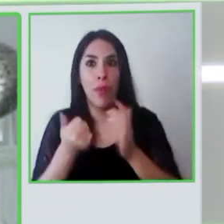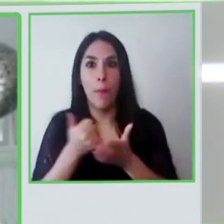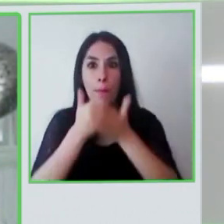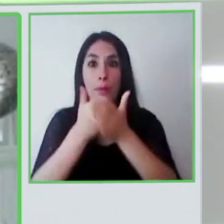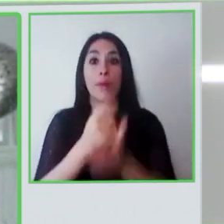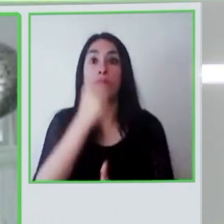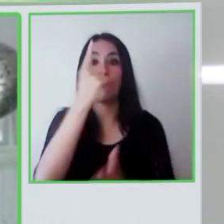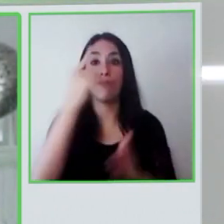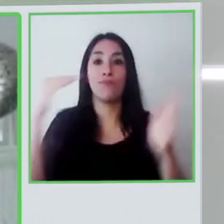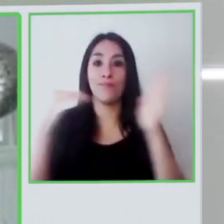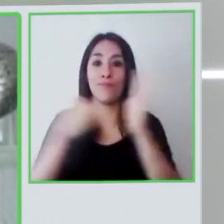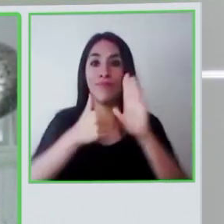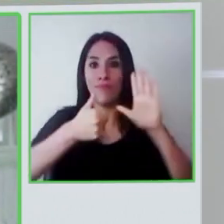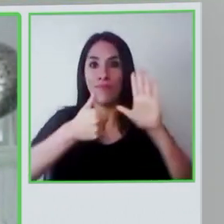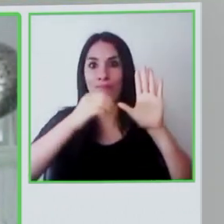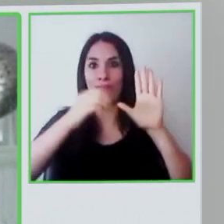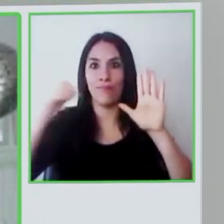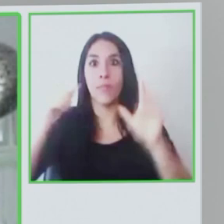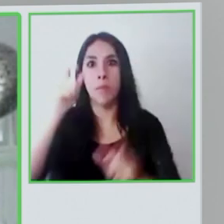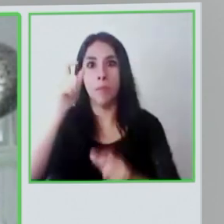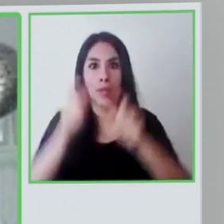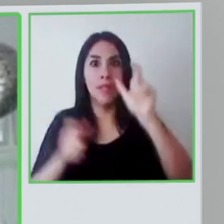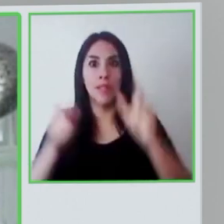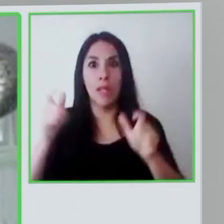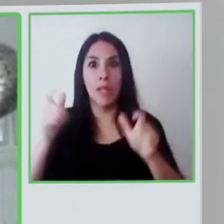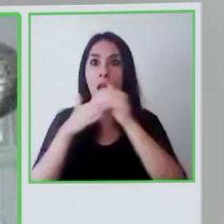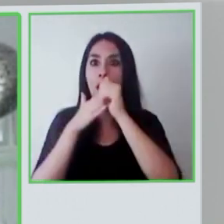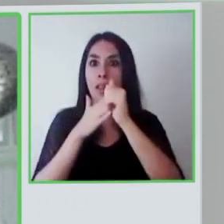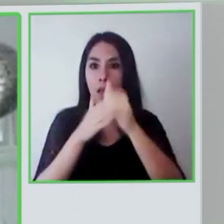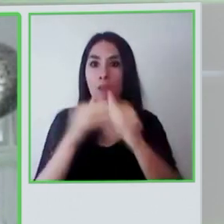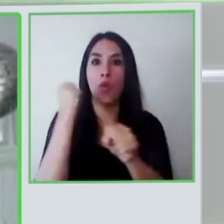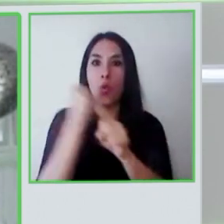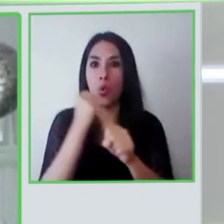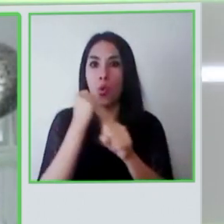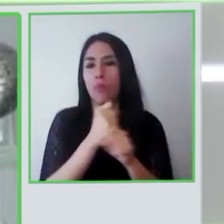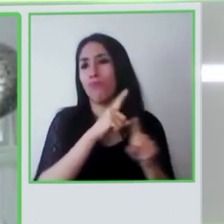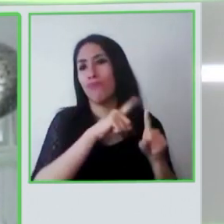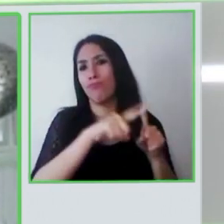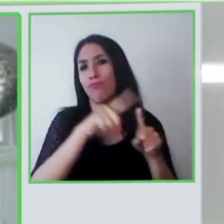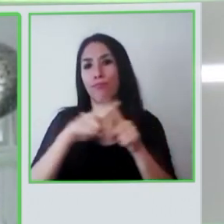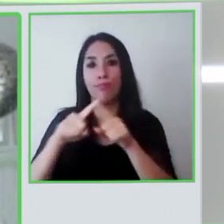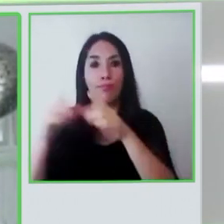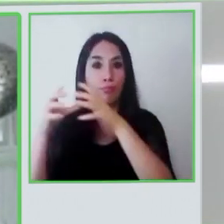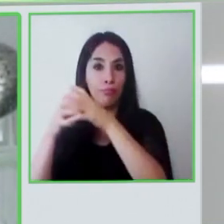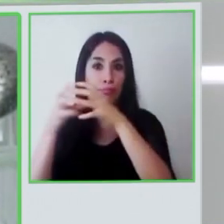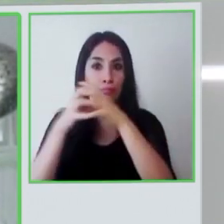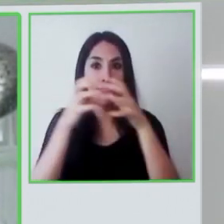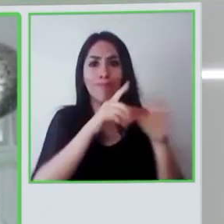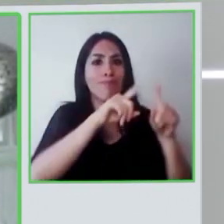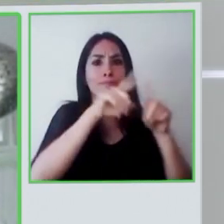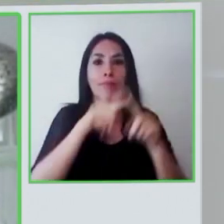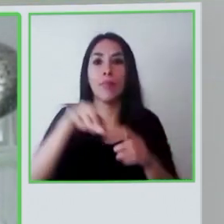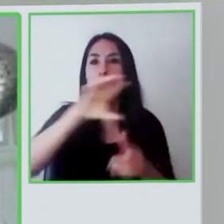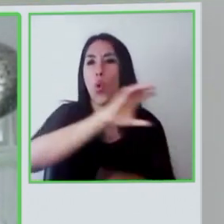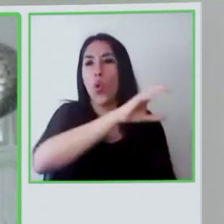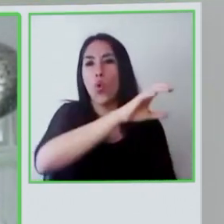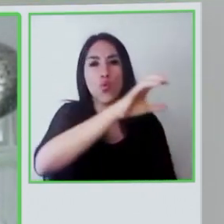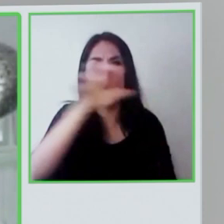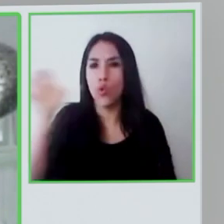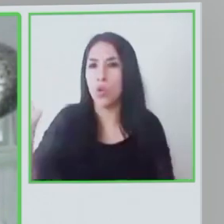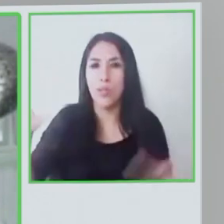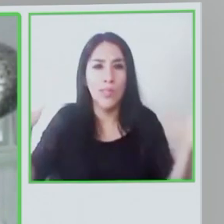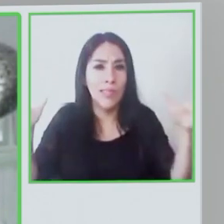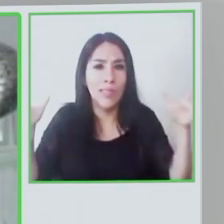have 1,600 leaders in many organizations, many global and based in different countries in the